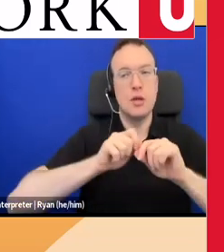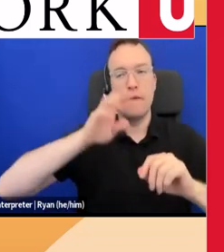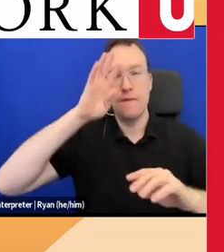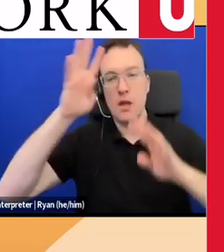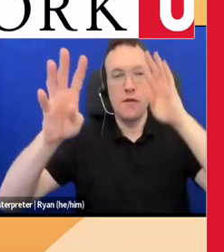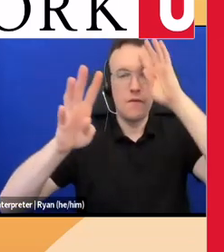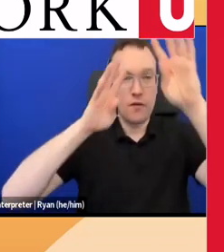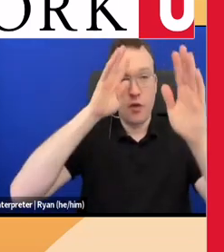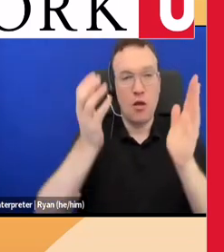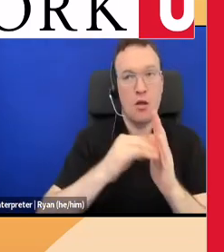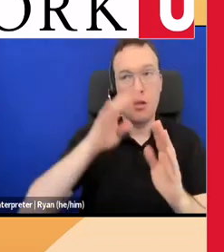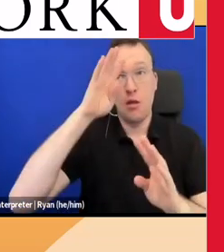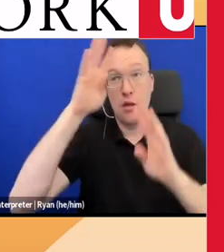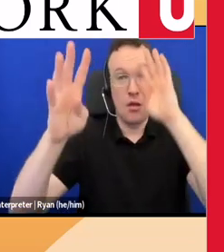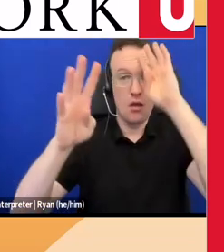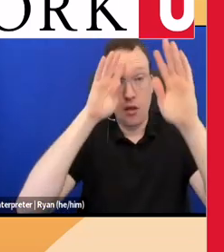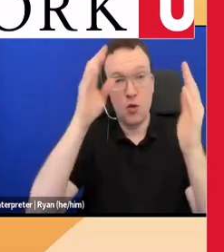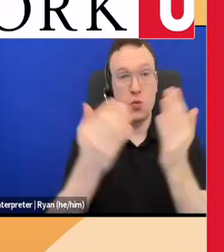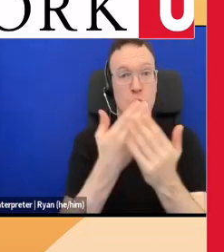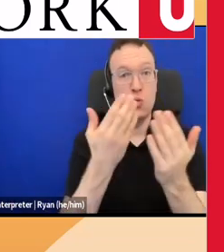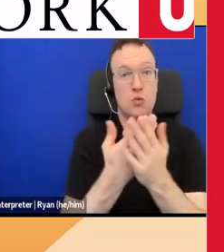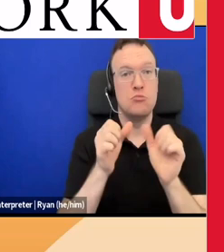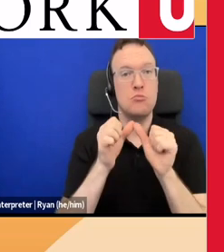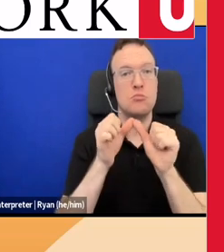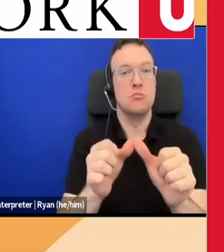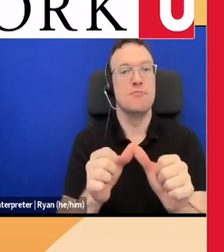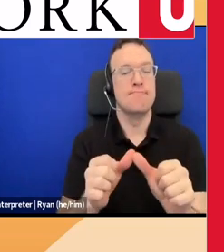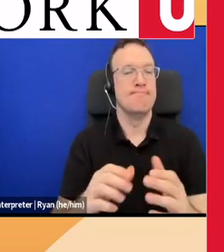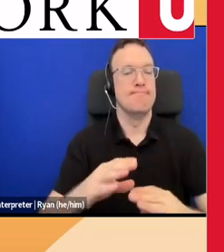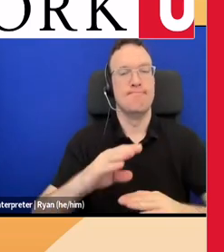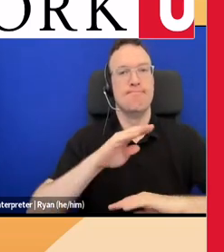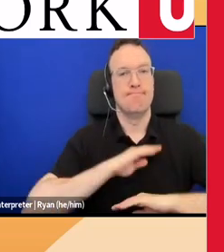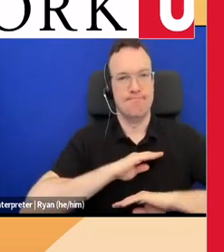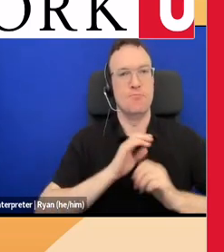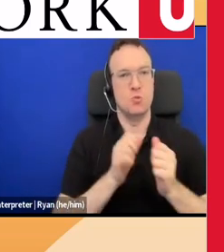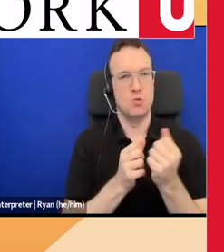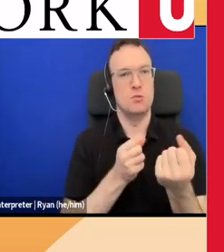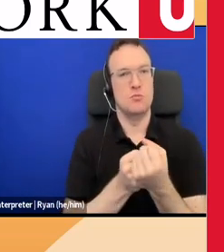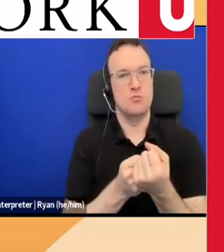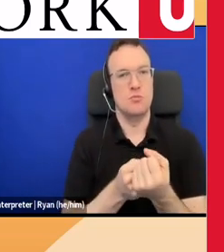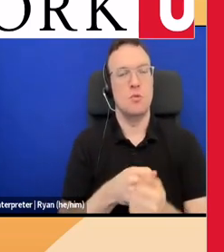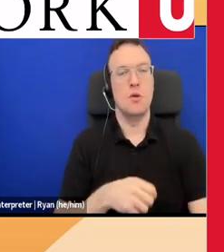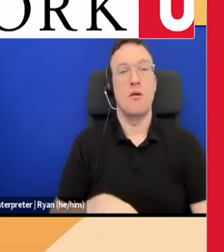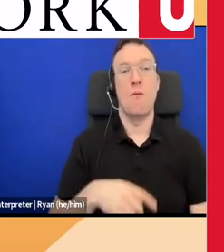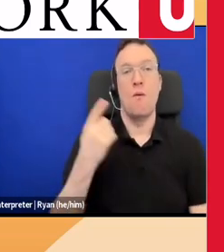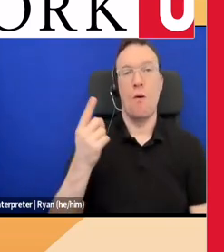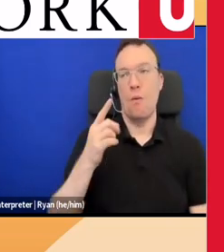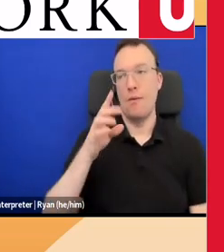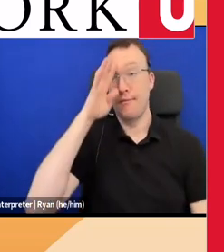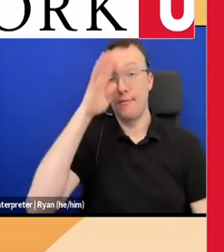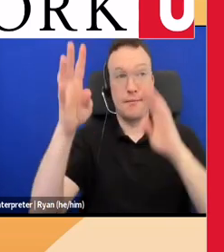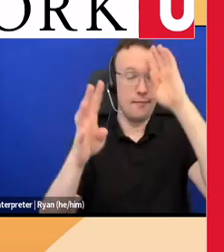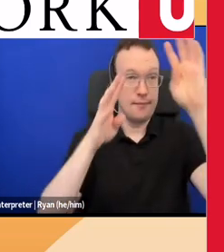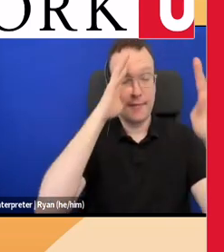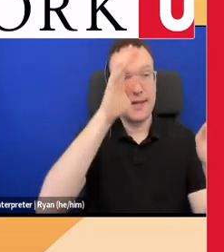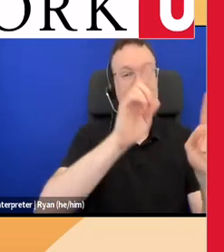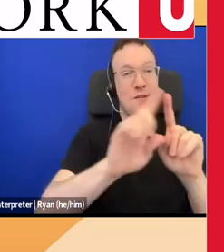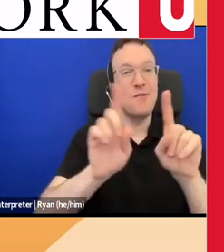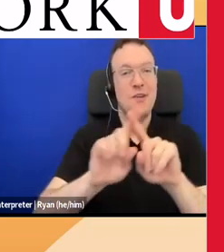reinvention. It is a persistently dissatisfied solidarity, one that is always imagining things